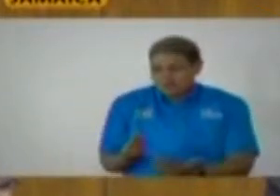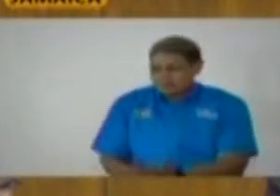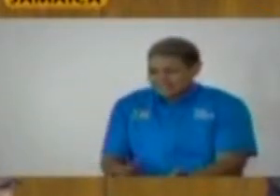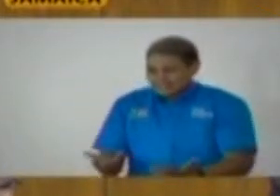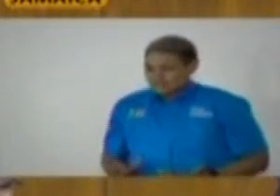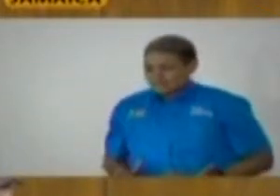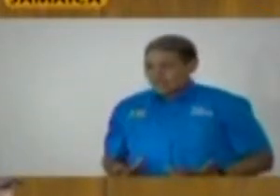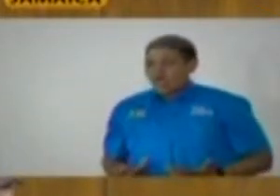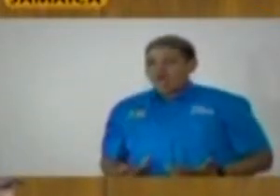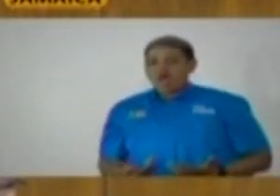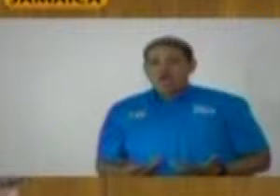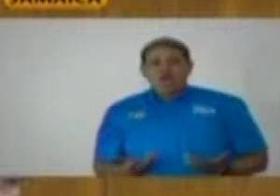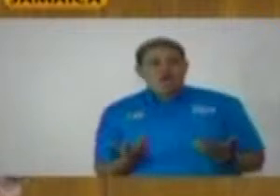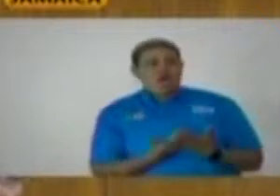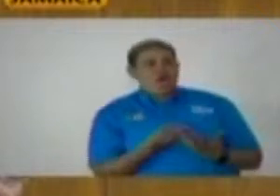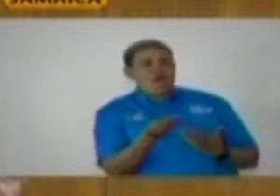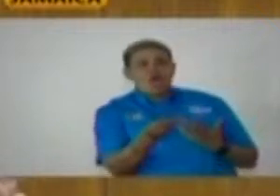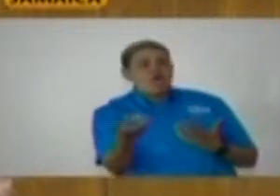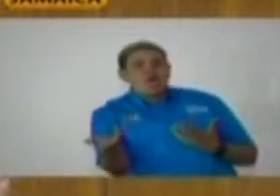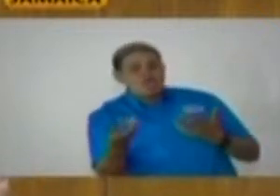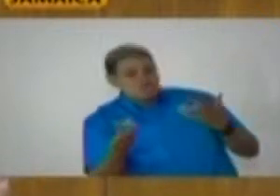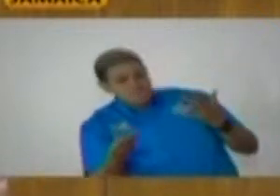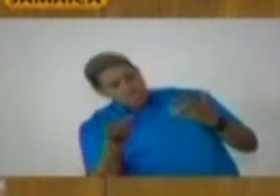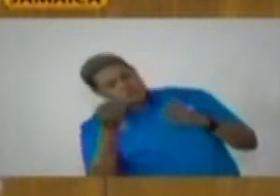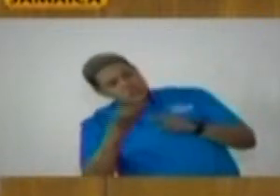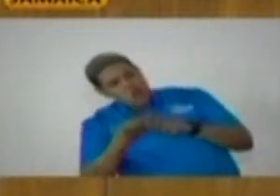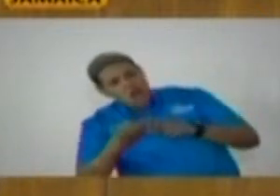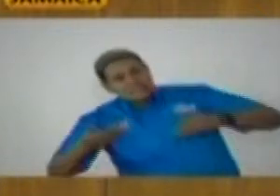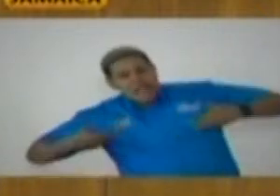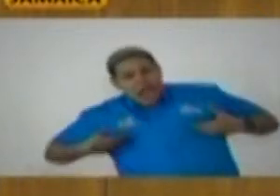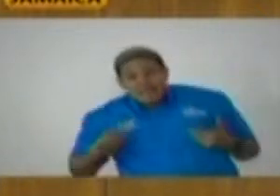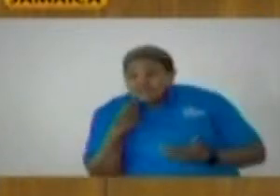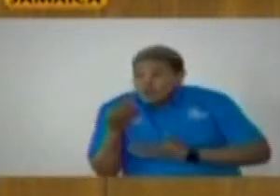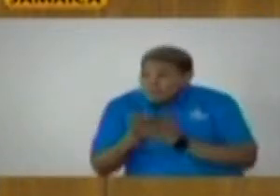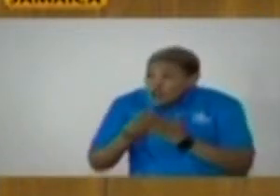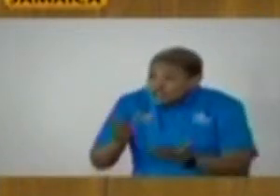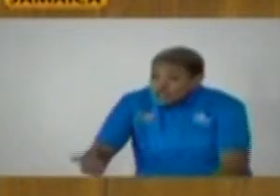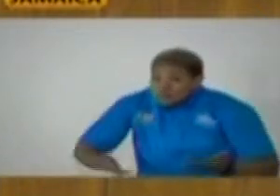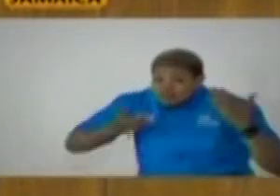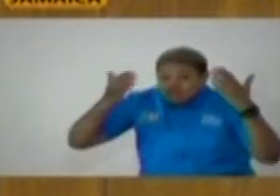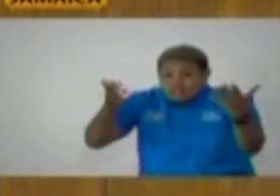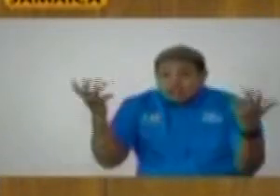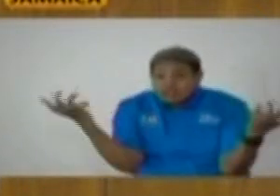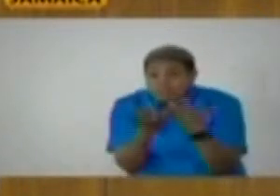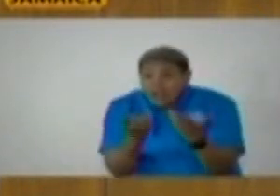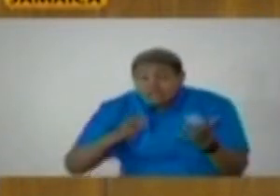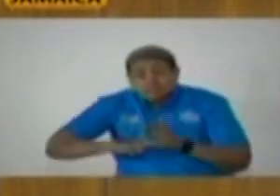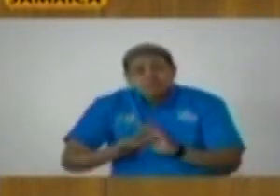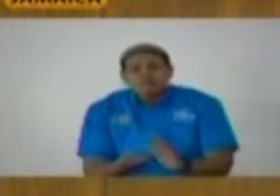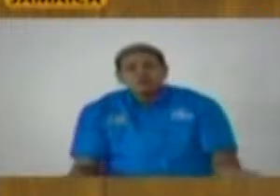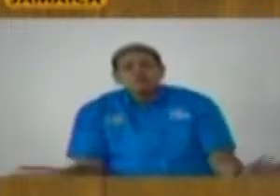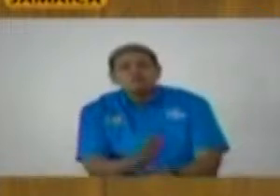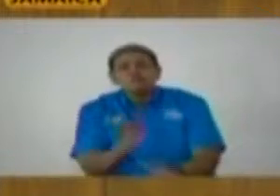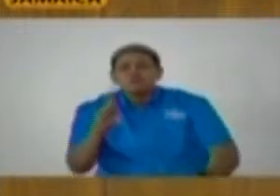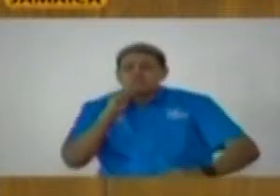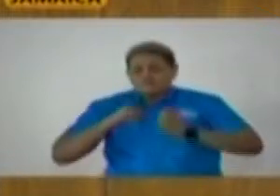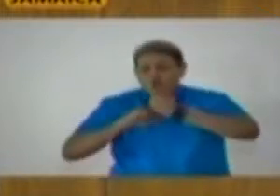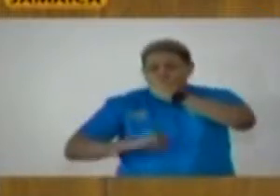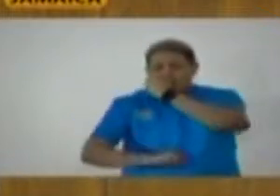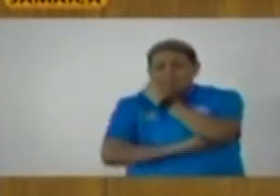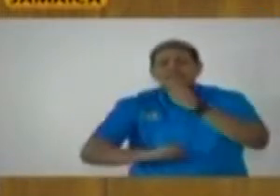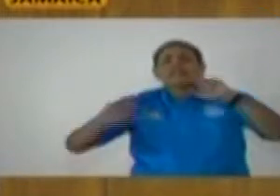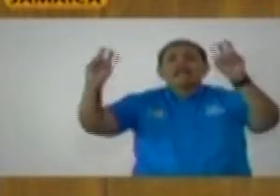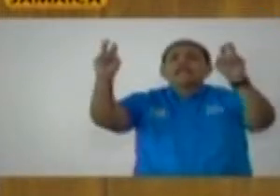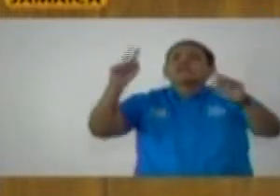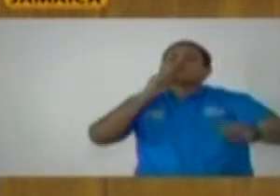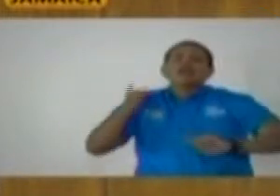wage. Madam Speaker, the budget presented does not address in a meaningful way the fundamental issues that